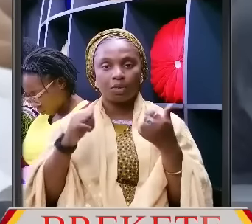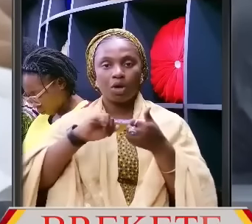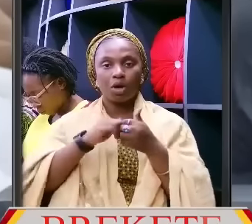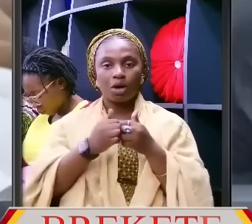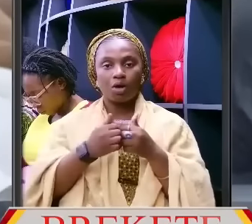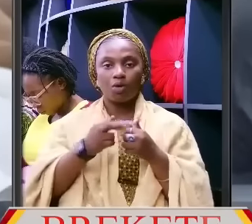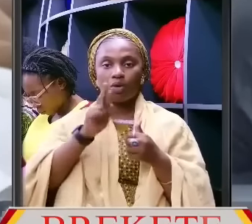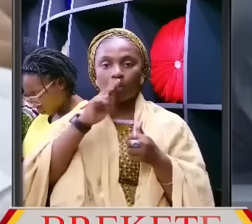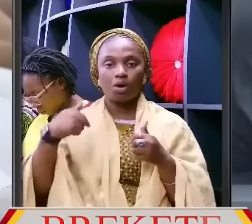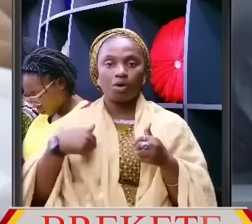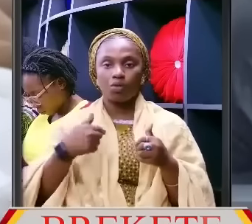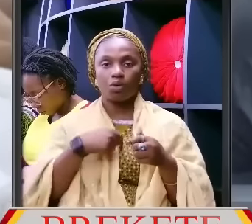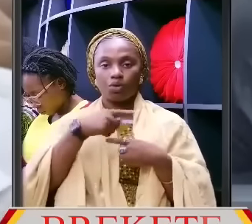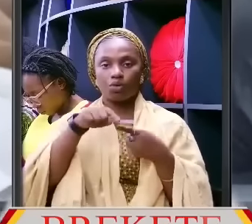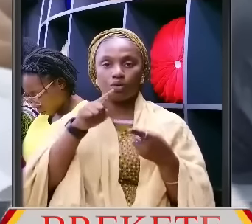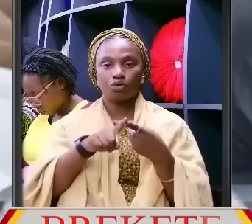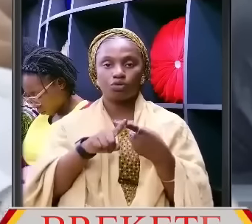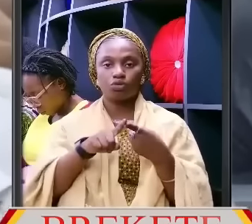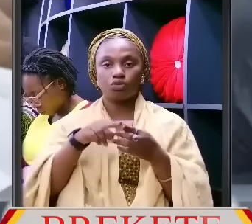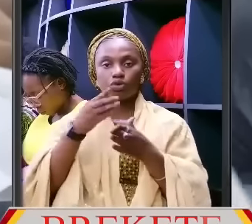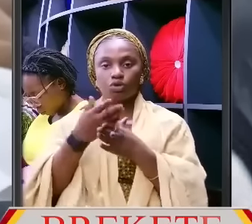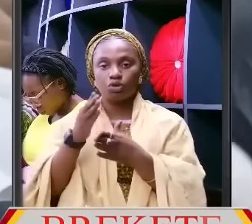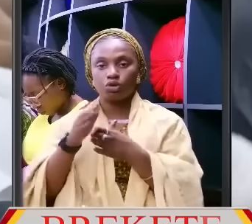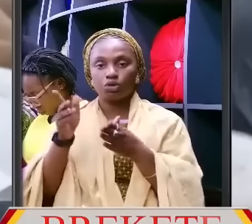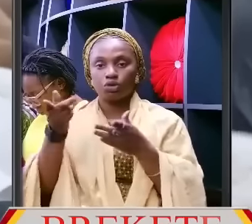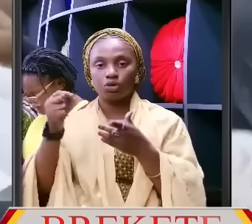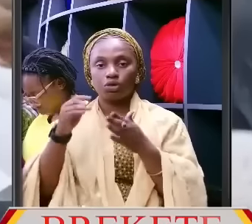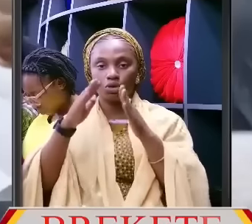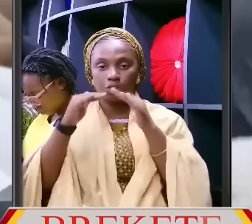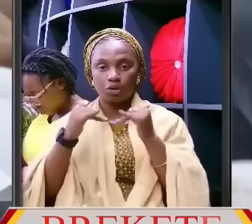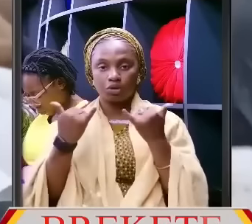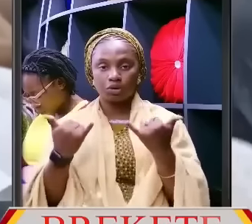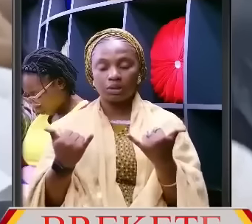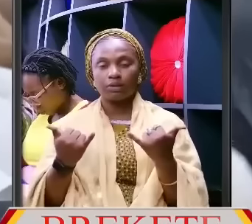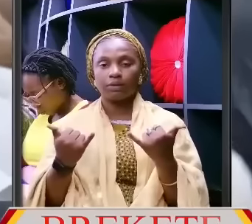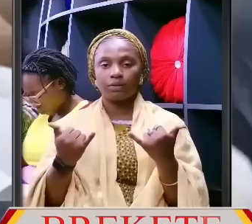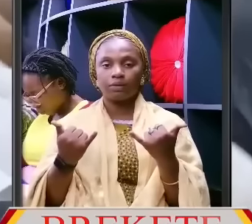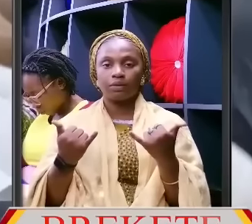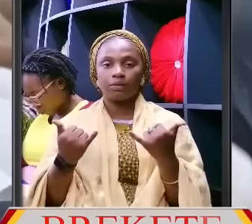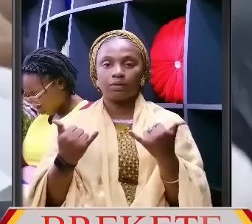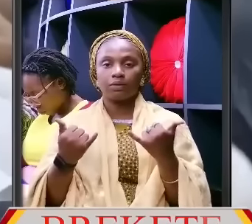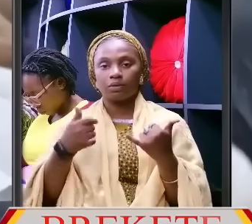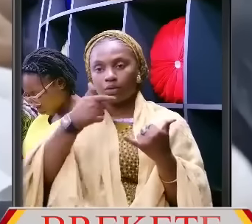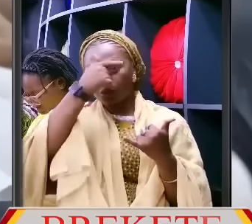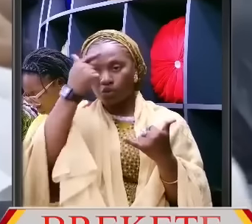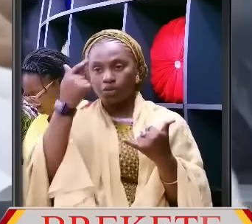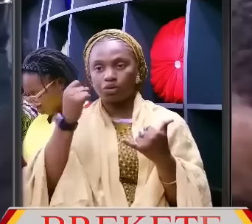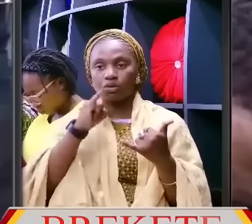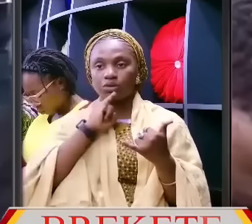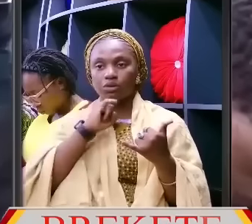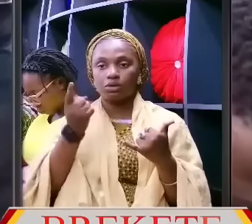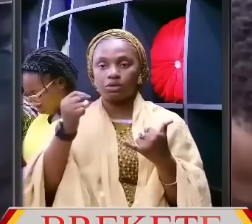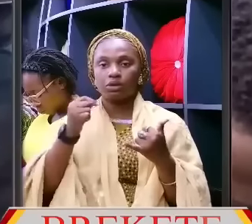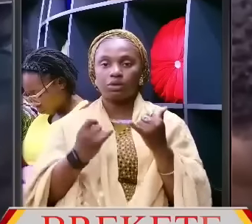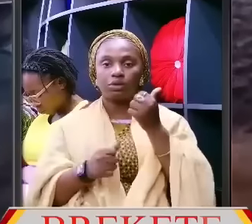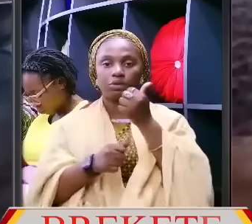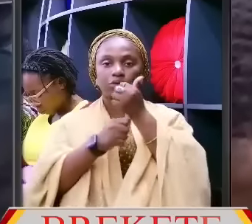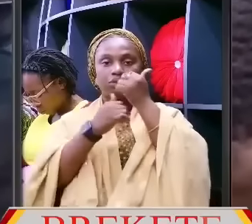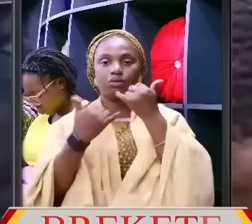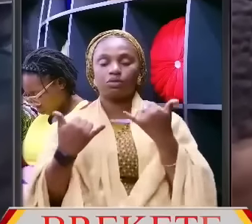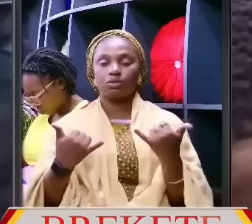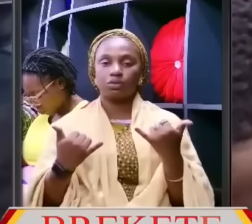How are we going to divide the house now? How are we going to share the house? Because he's the senior now. Well,